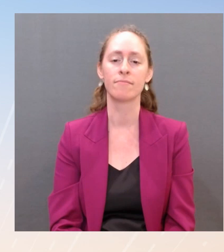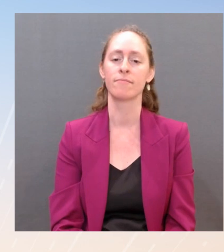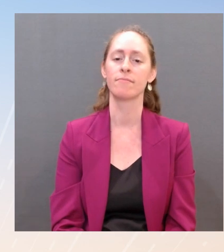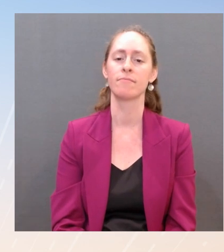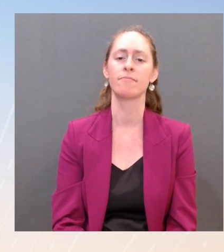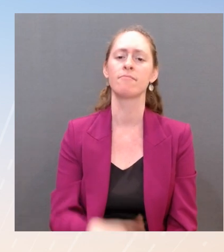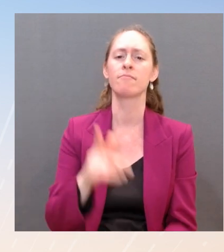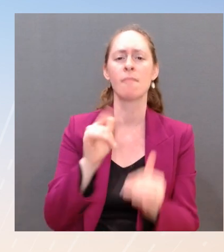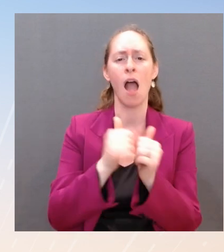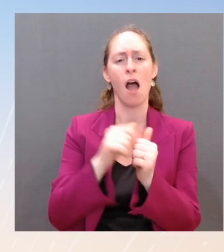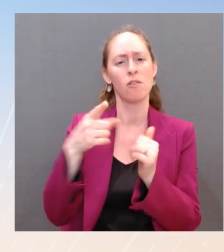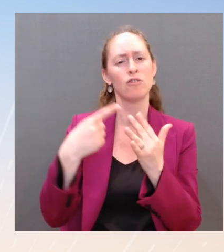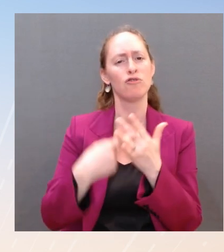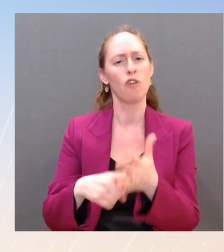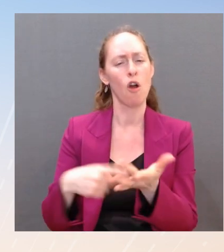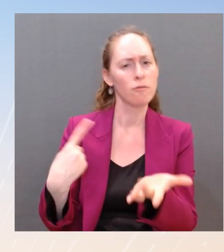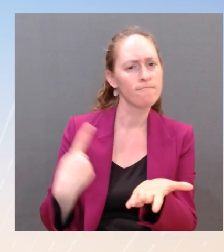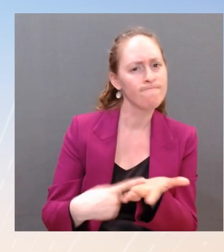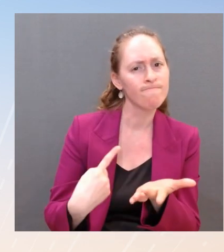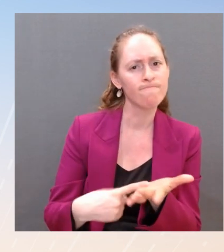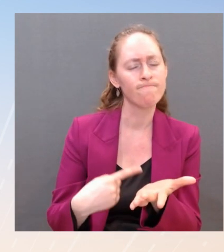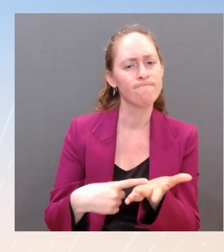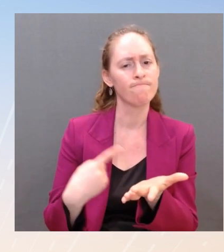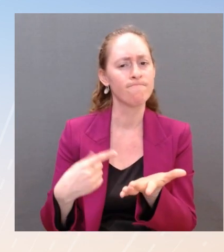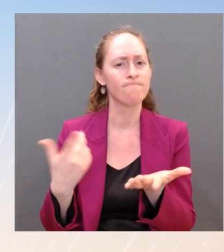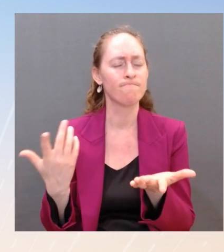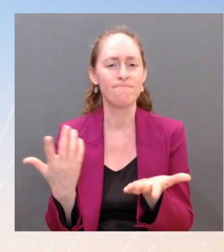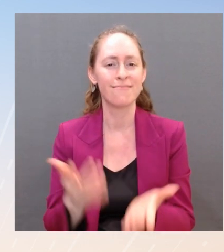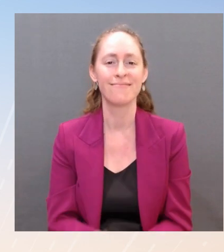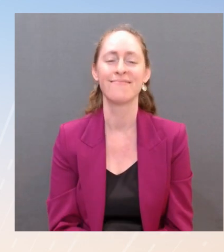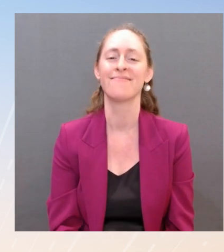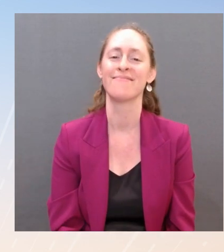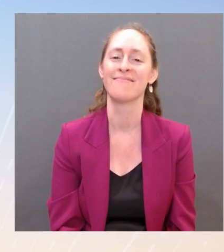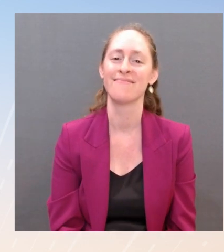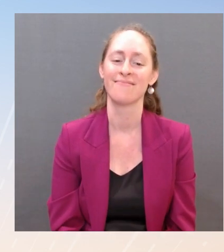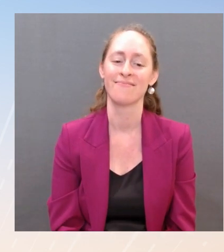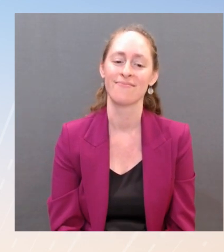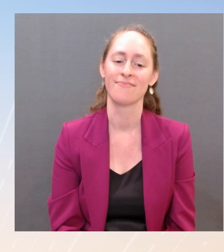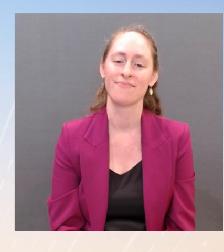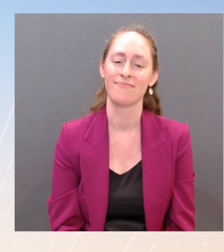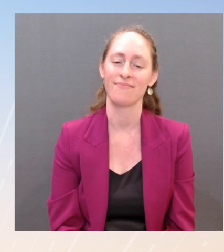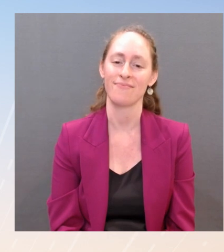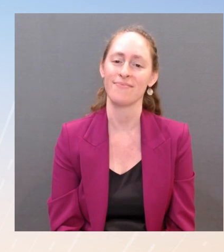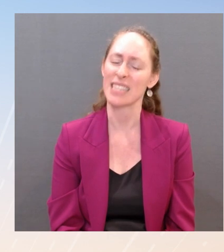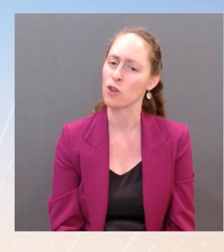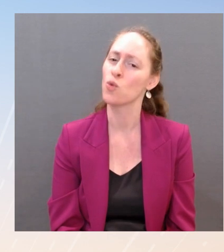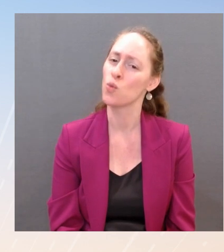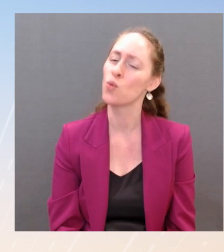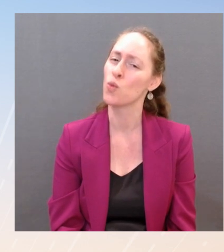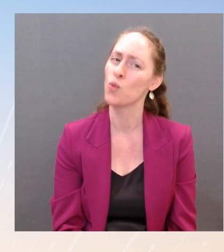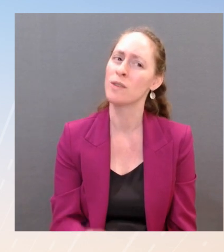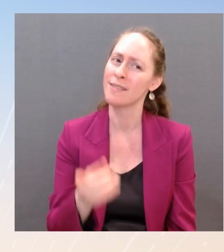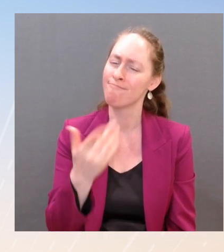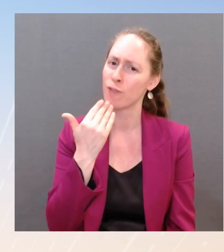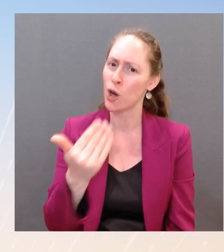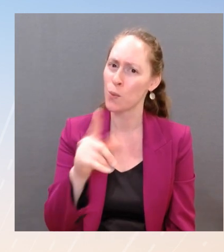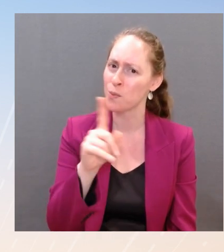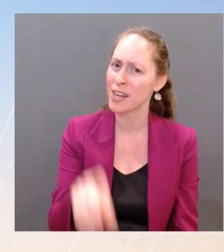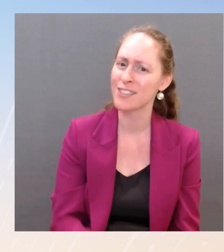conversations with them about mental health? Oh, tough question. Nobody gave me the book, first of